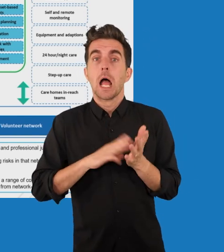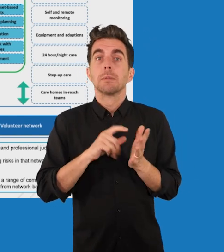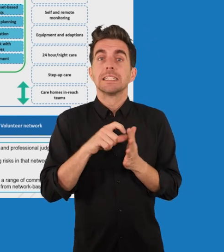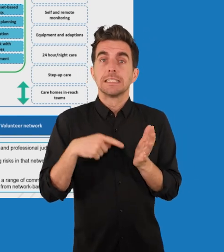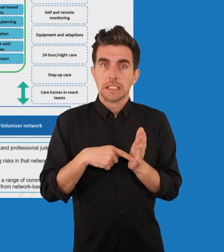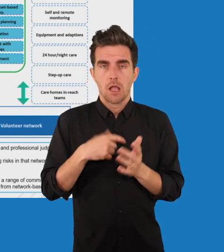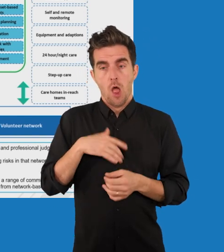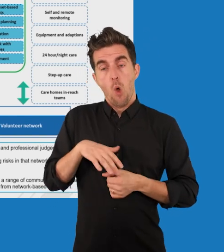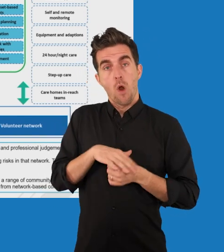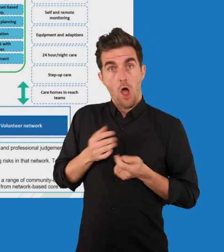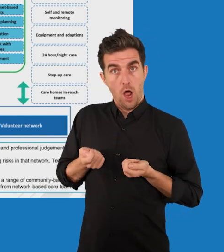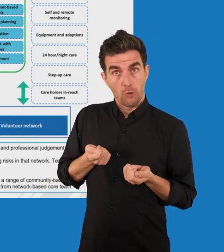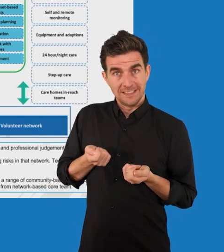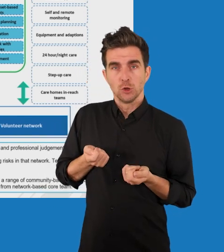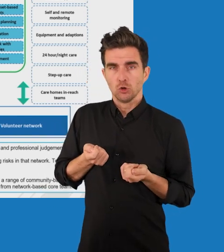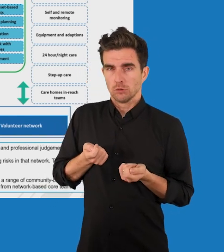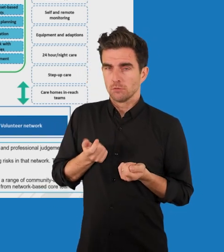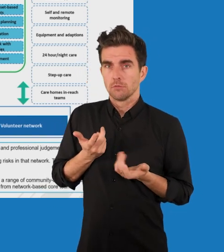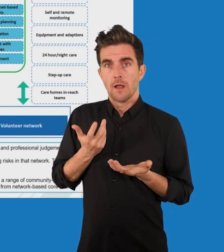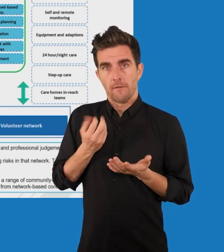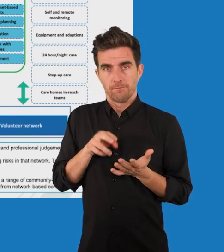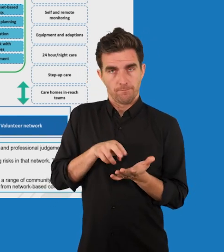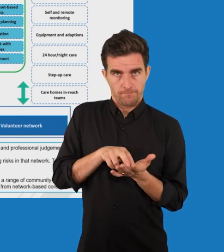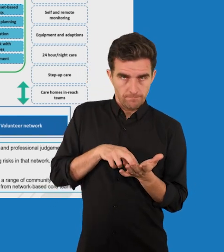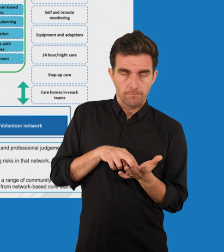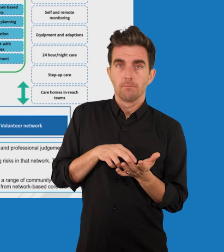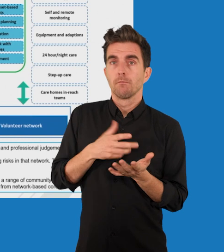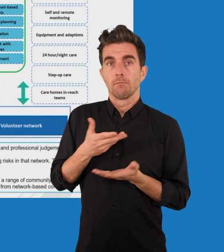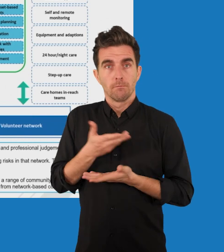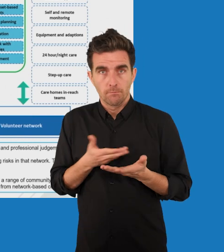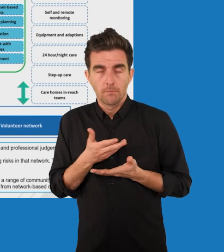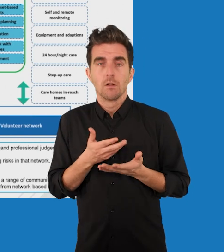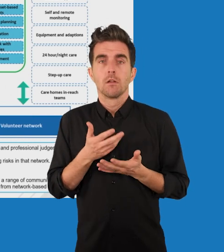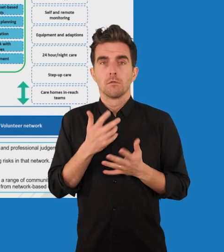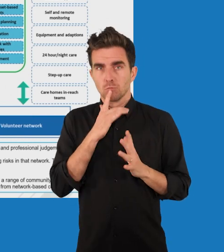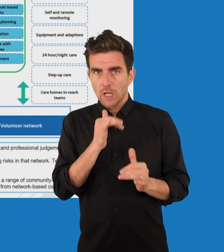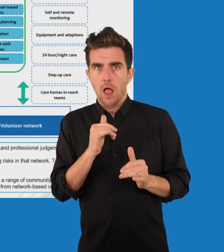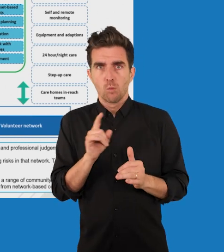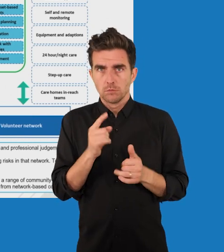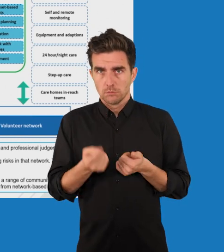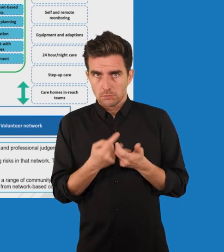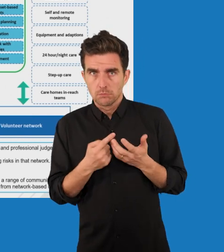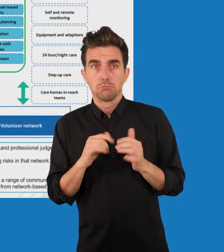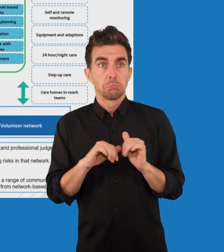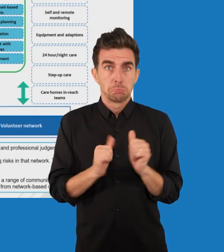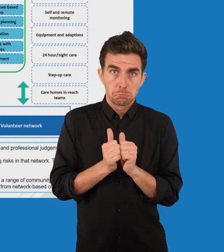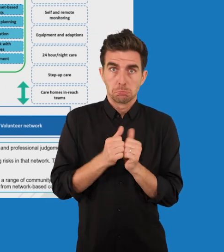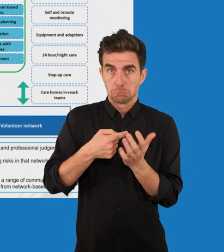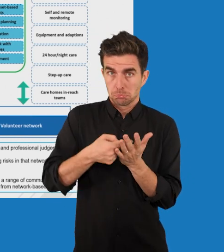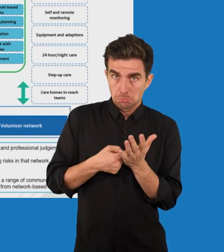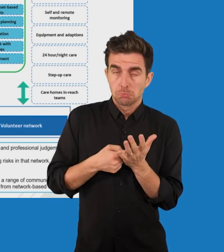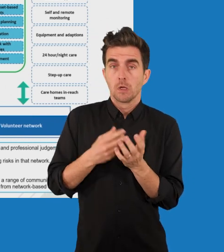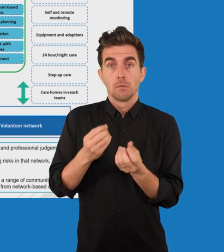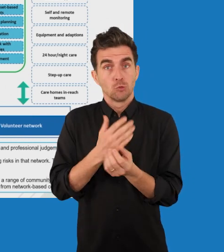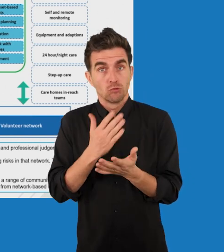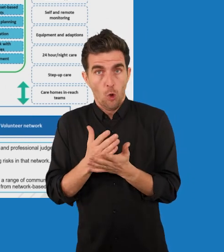discuss at each MDT. So our locality coordinators do that as well as taking minutes. They monitor the actions that